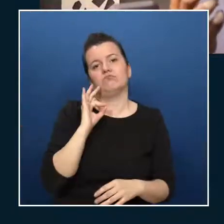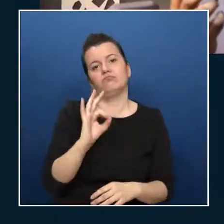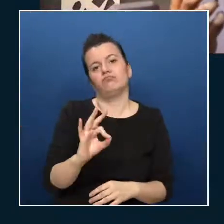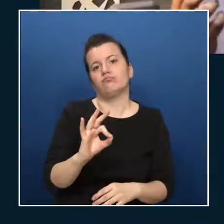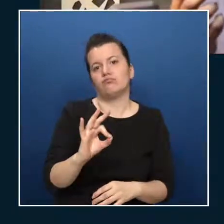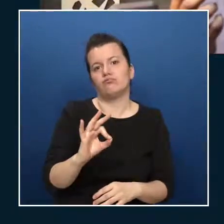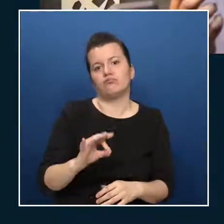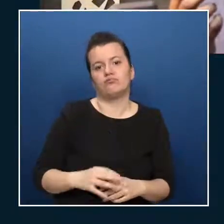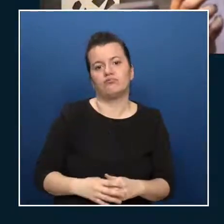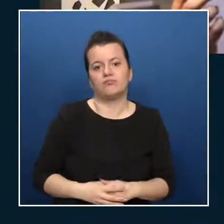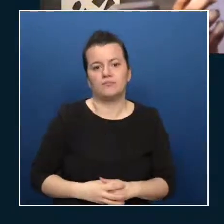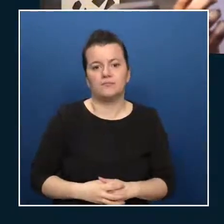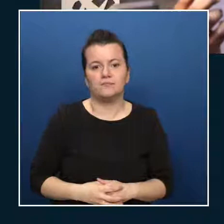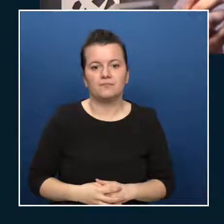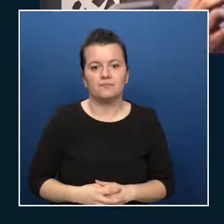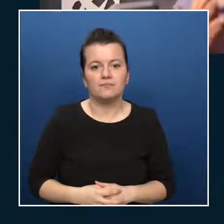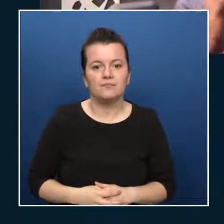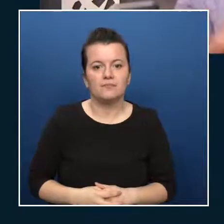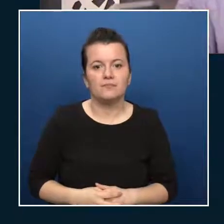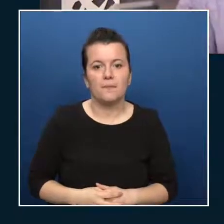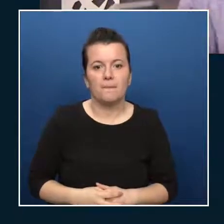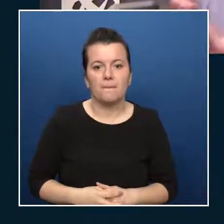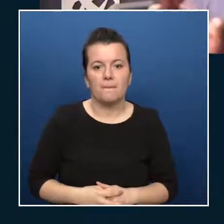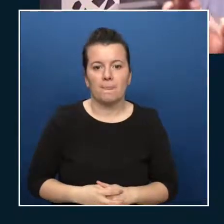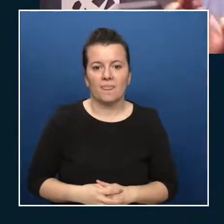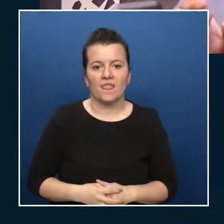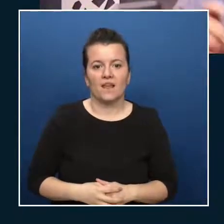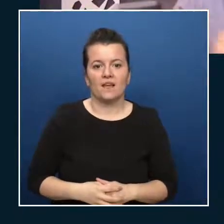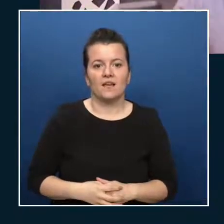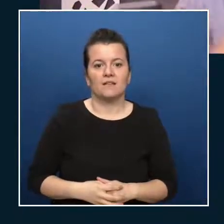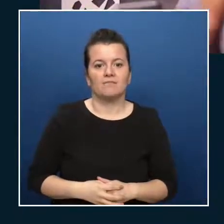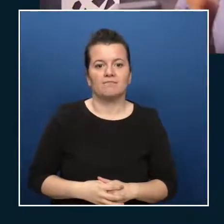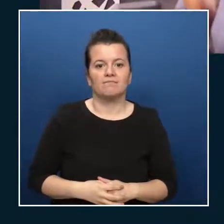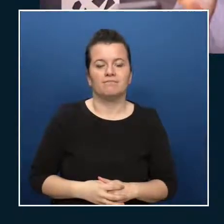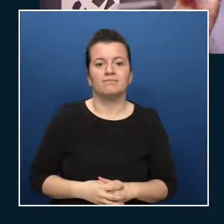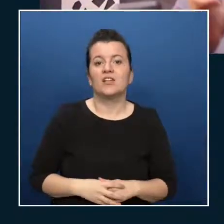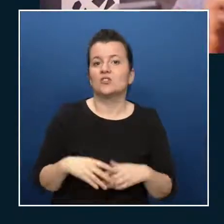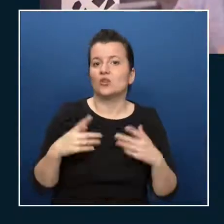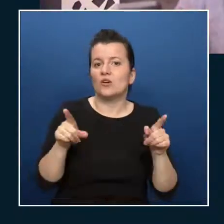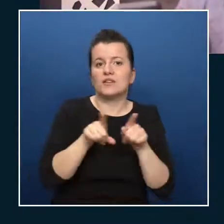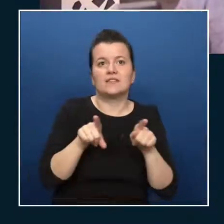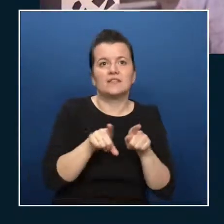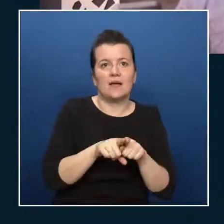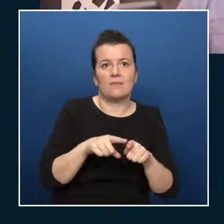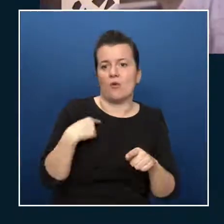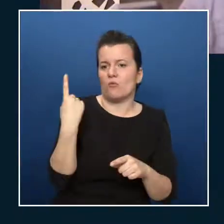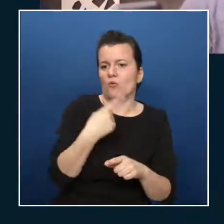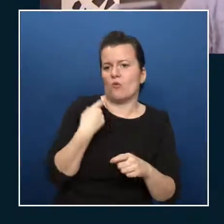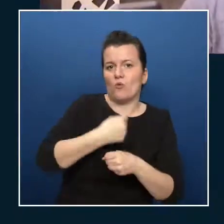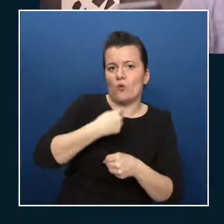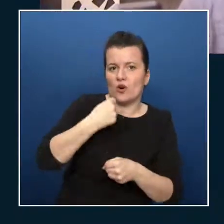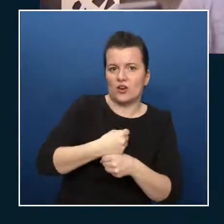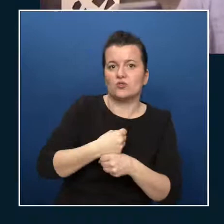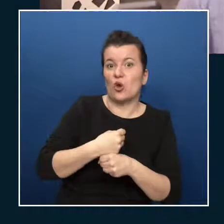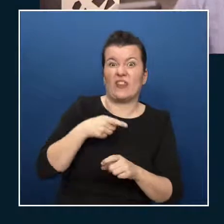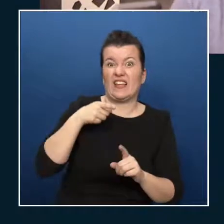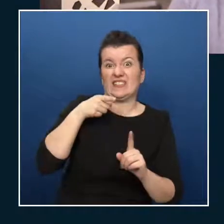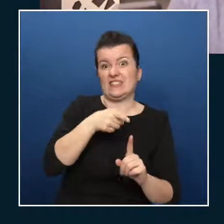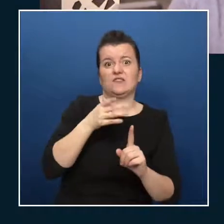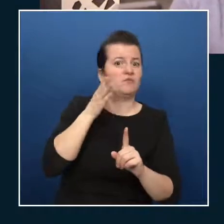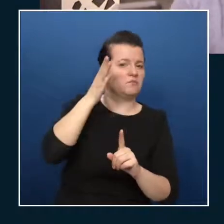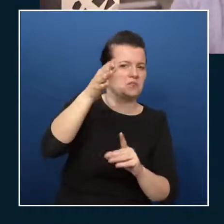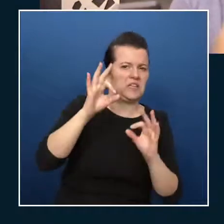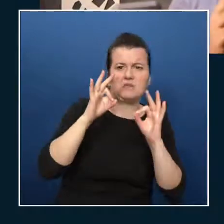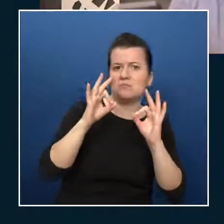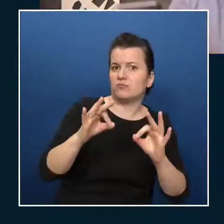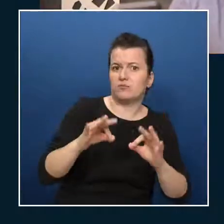express application, and you can just break it up in future if your company begins to grow exponentially. So basically, Tensei is going to